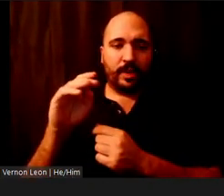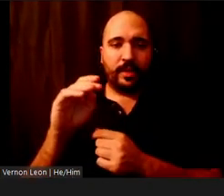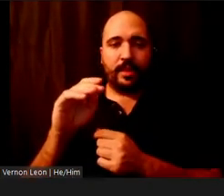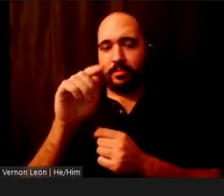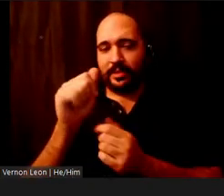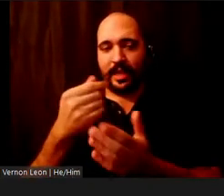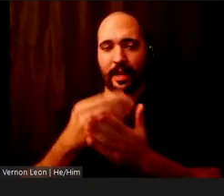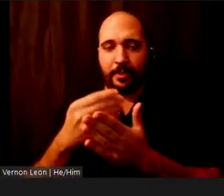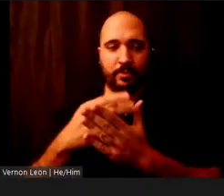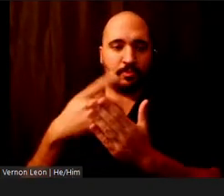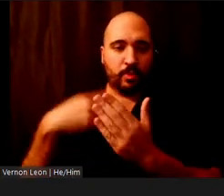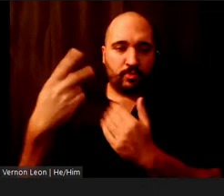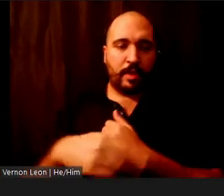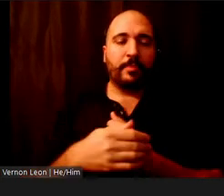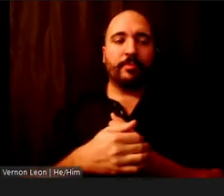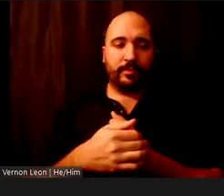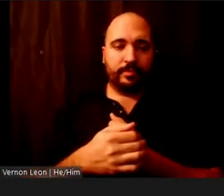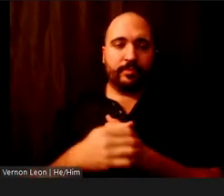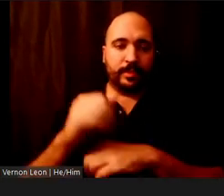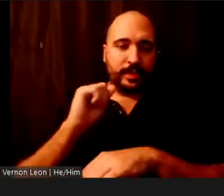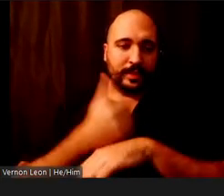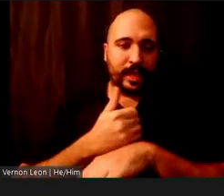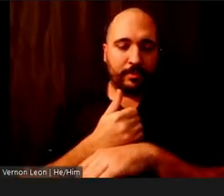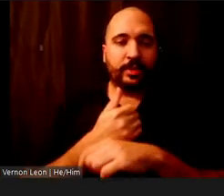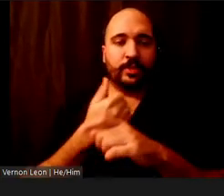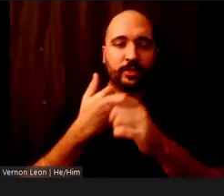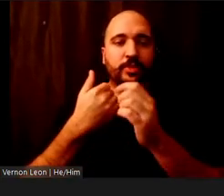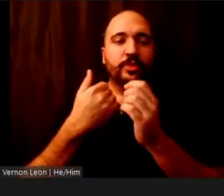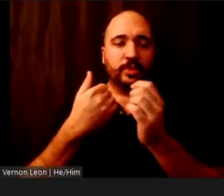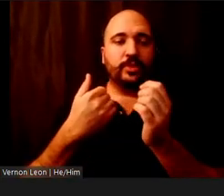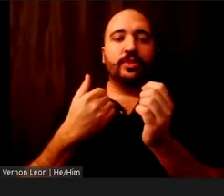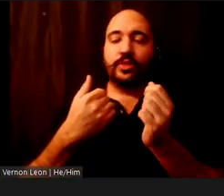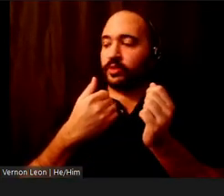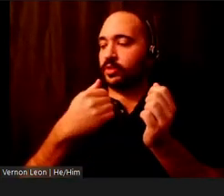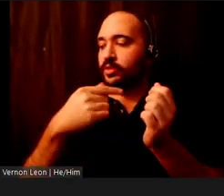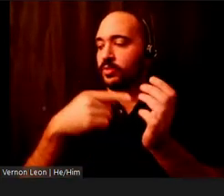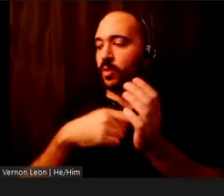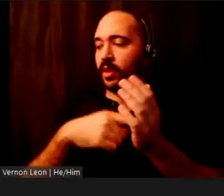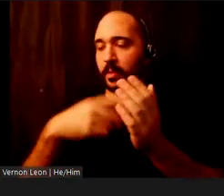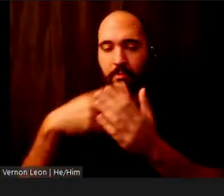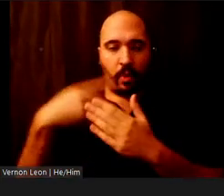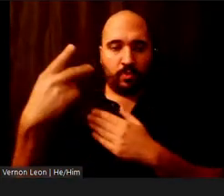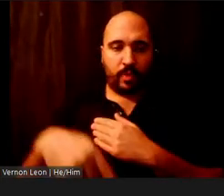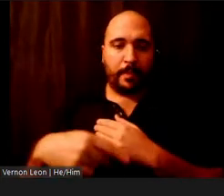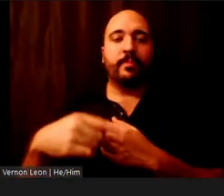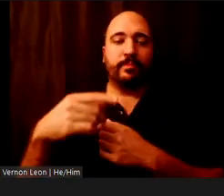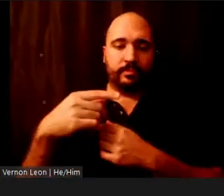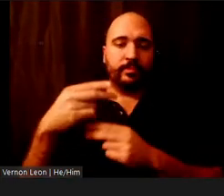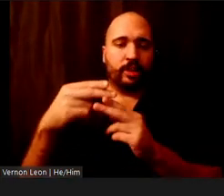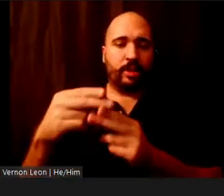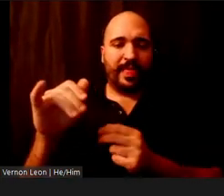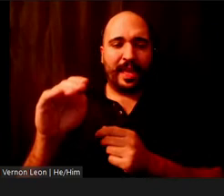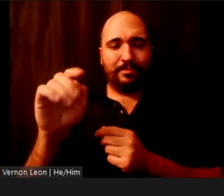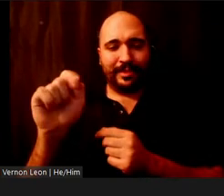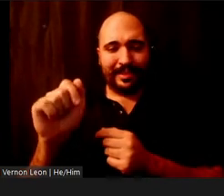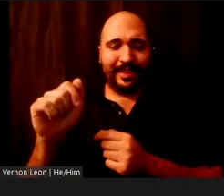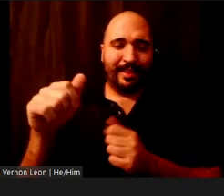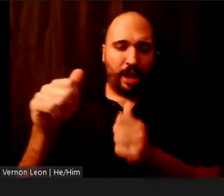establish a tolling program consistent with the purposes underlying the New York State legislation entitled the MTA Reform and Traffic Mobility Act.